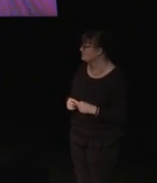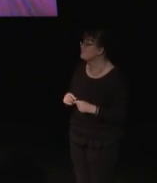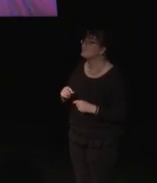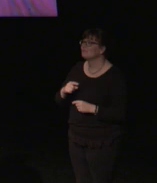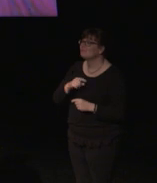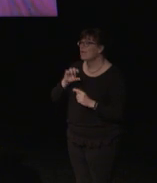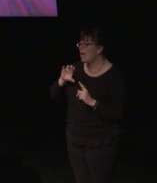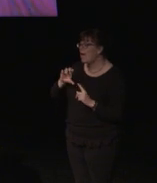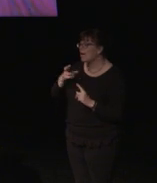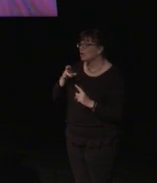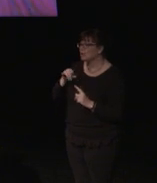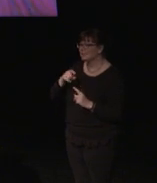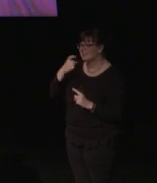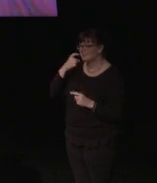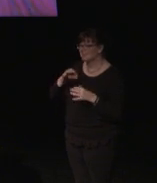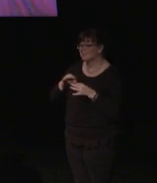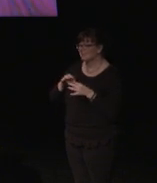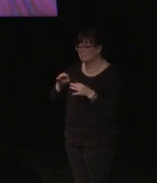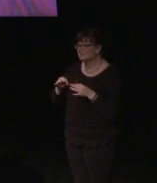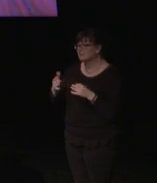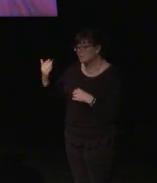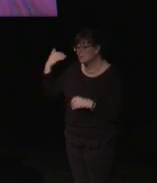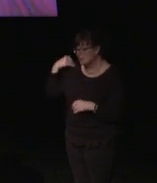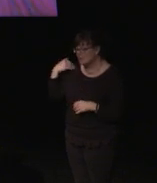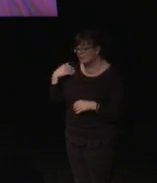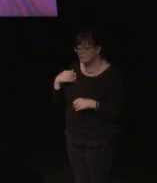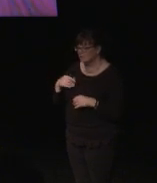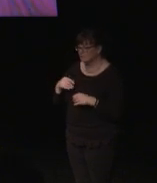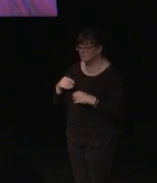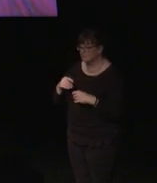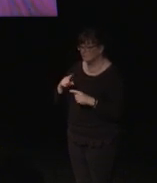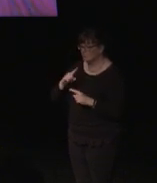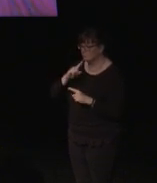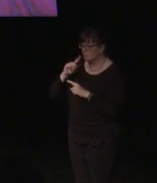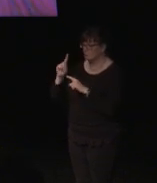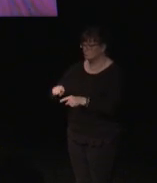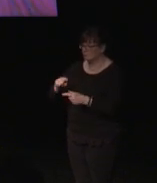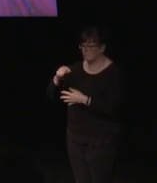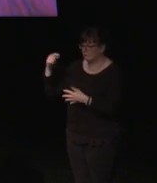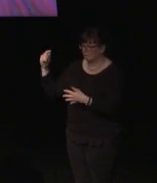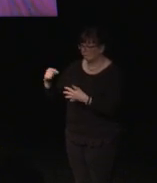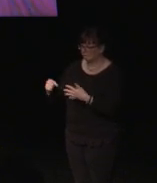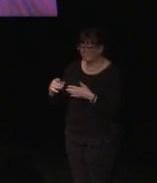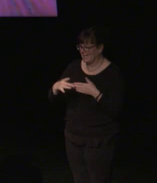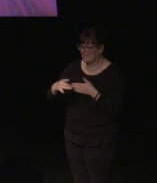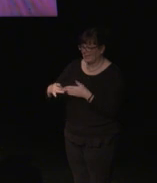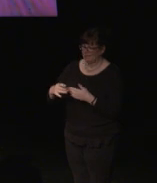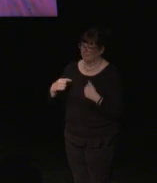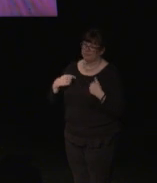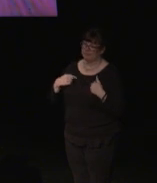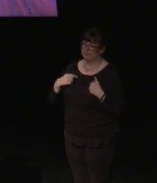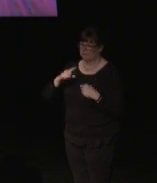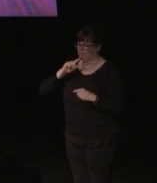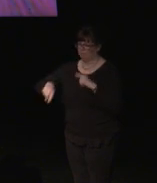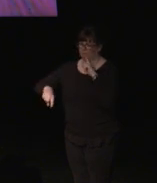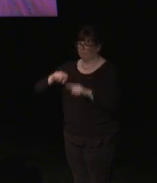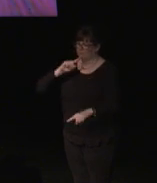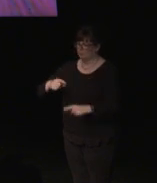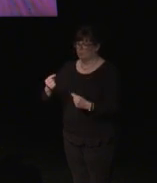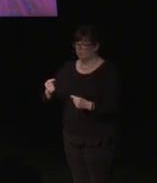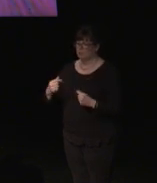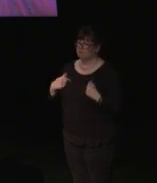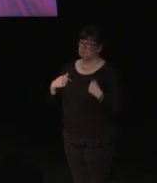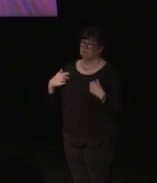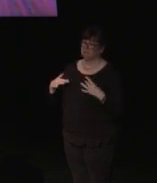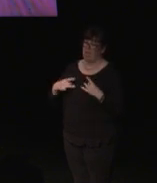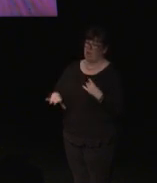Chris hinted at this earlier in the day. Prescriptive guidance, I mean, I don't really like giving prescriptive guidance.